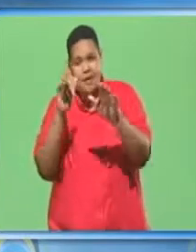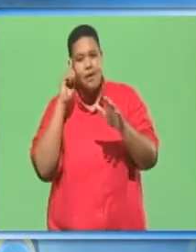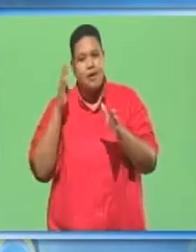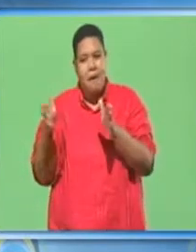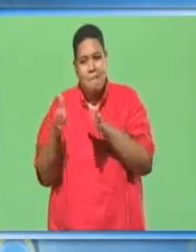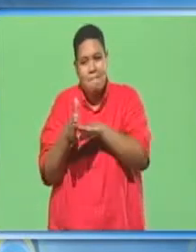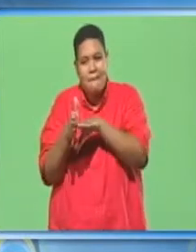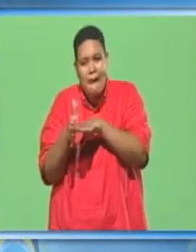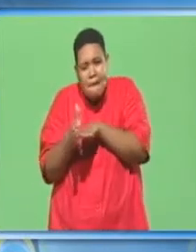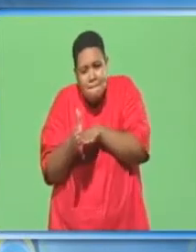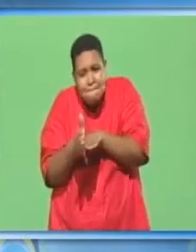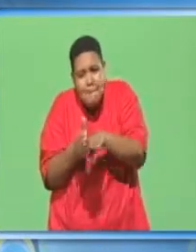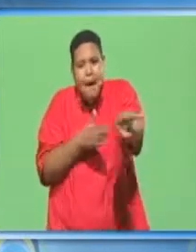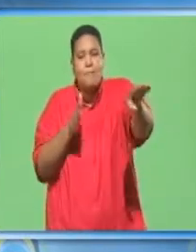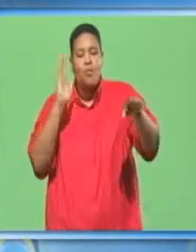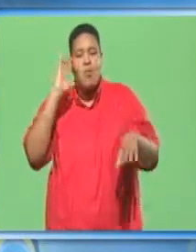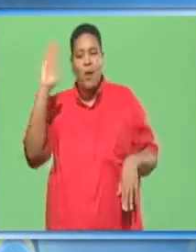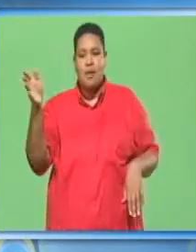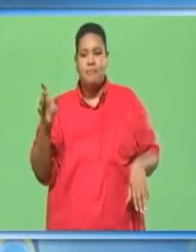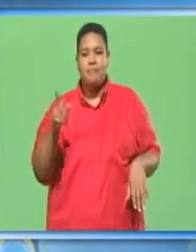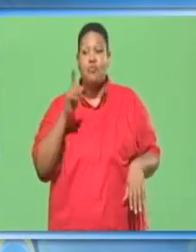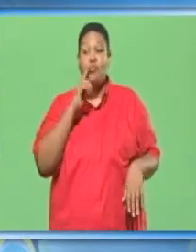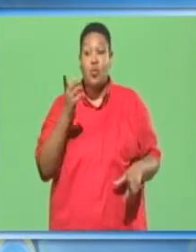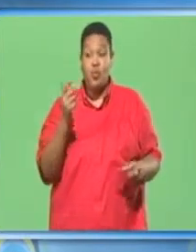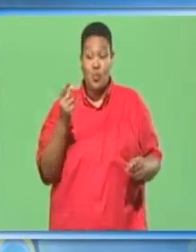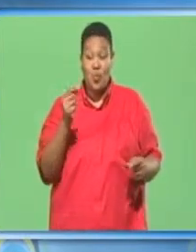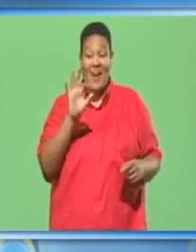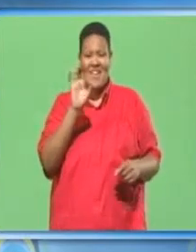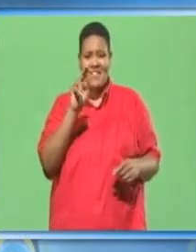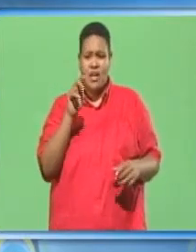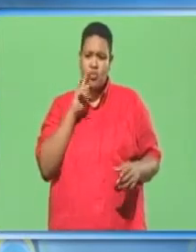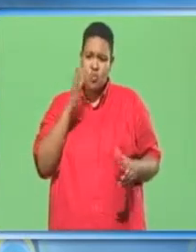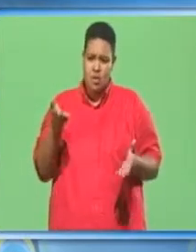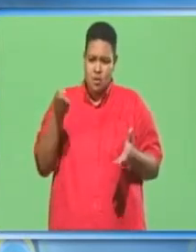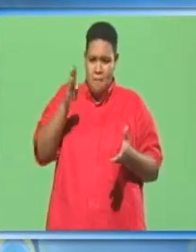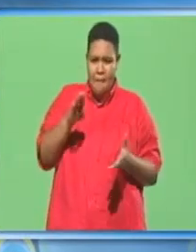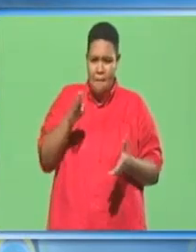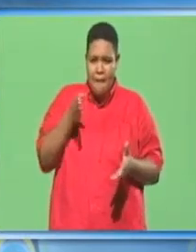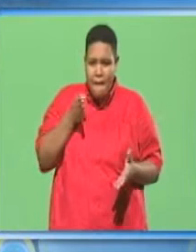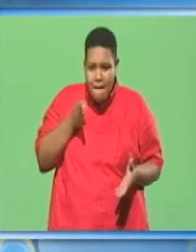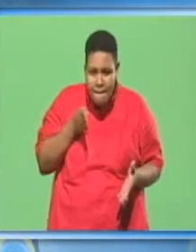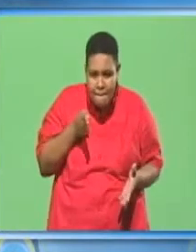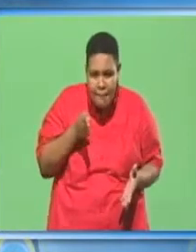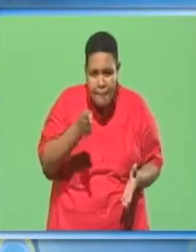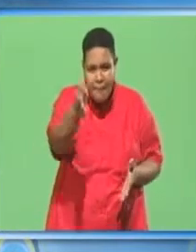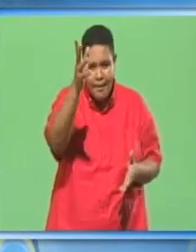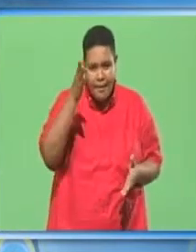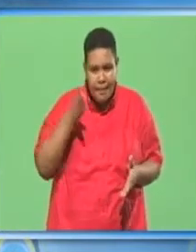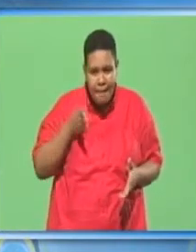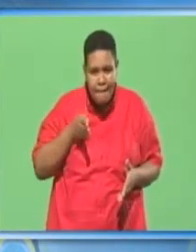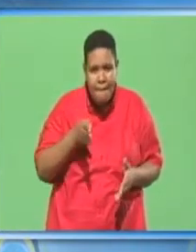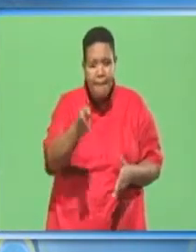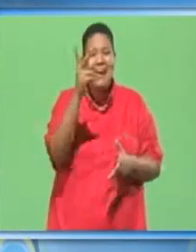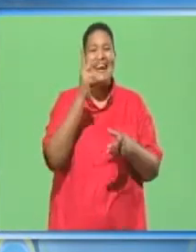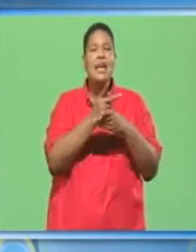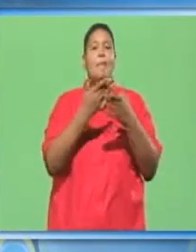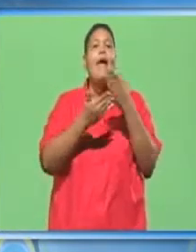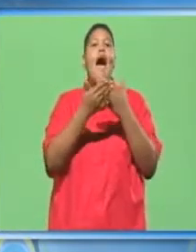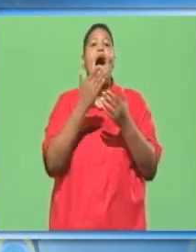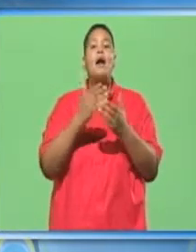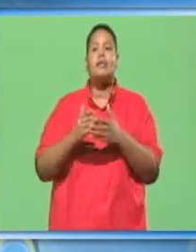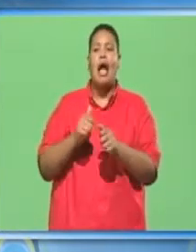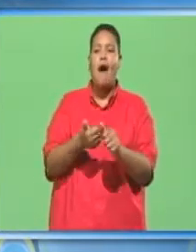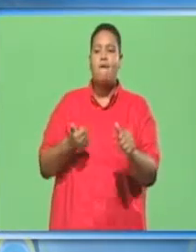Place the previously planed face against the fence and move the stock over the cutter, keeping your hands safely